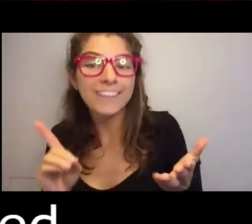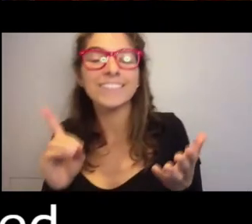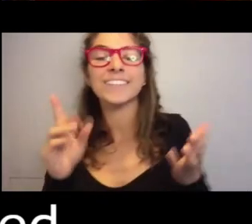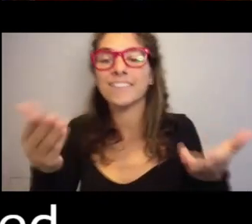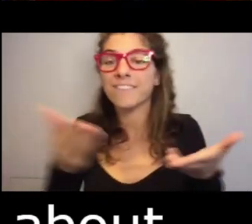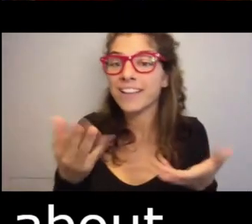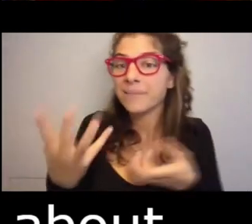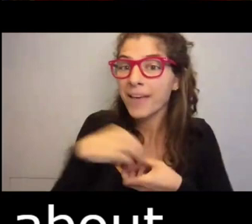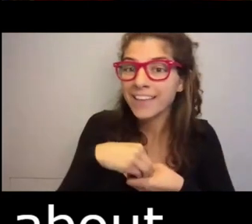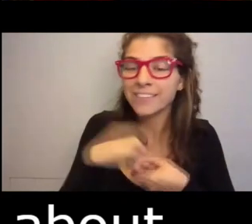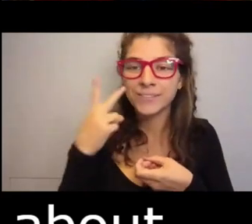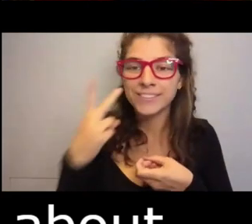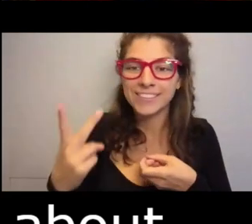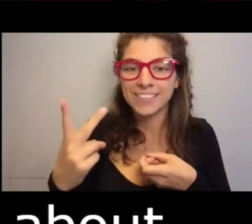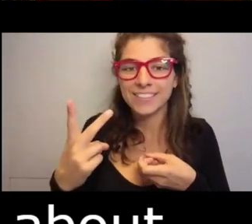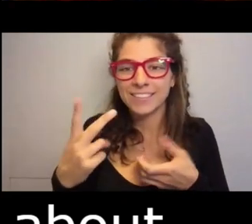invite them in